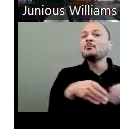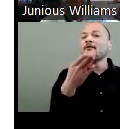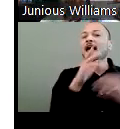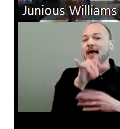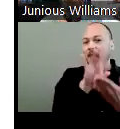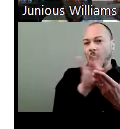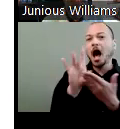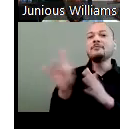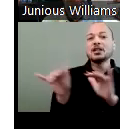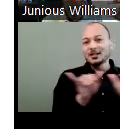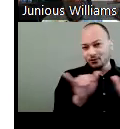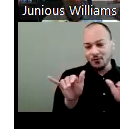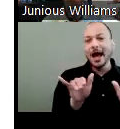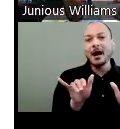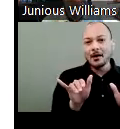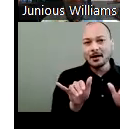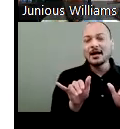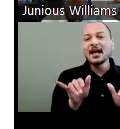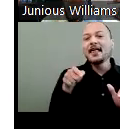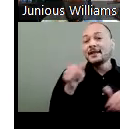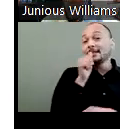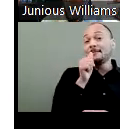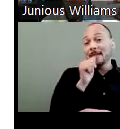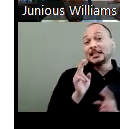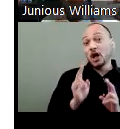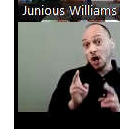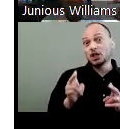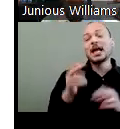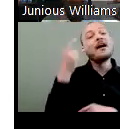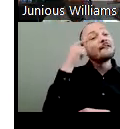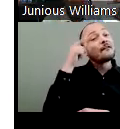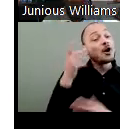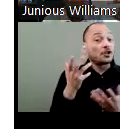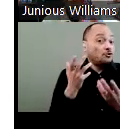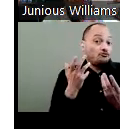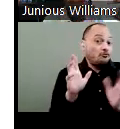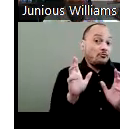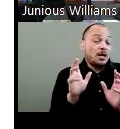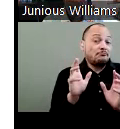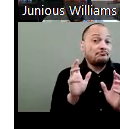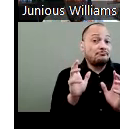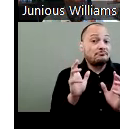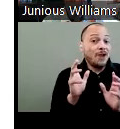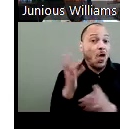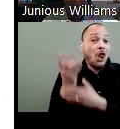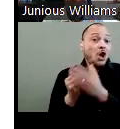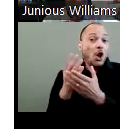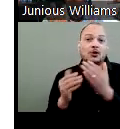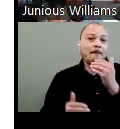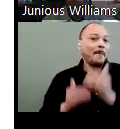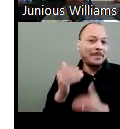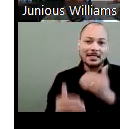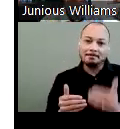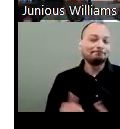well as this patient urgency, because you don't want to lose momentum.